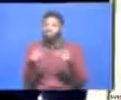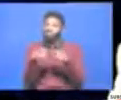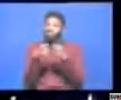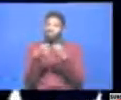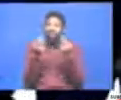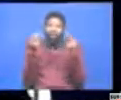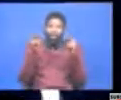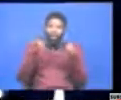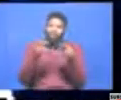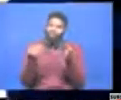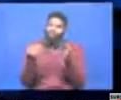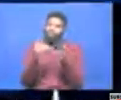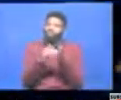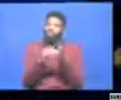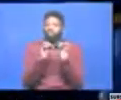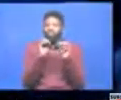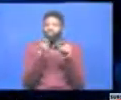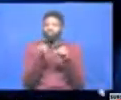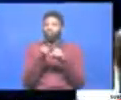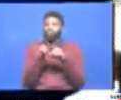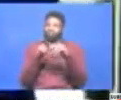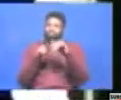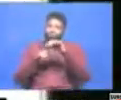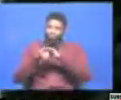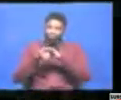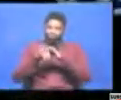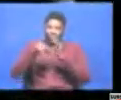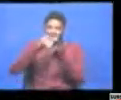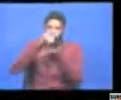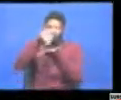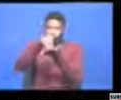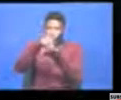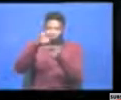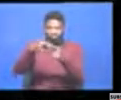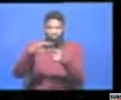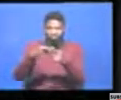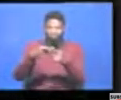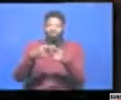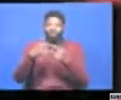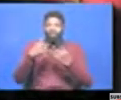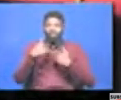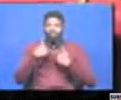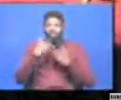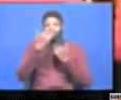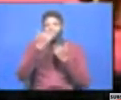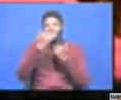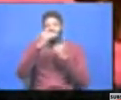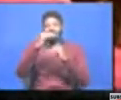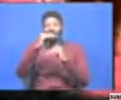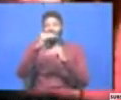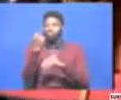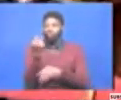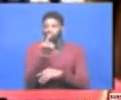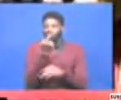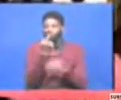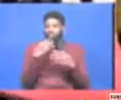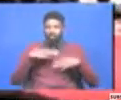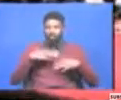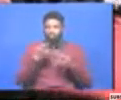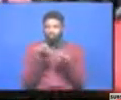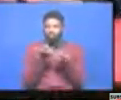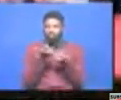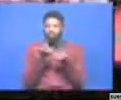repeated. Entry into the main tallying center is restricted, so that only a few are allowed, as we